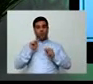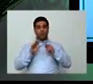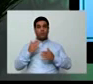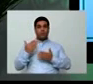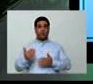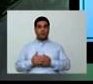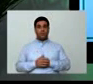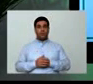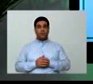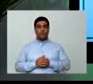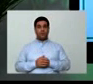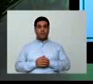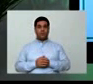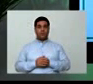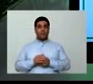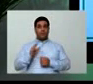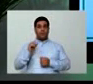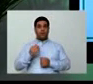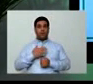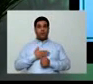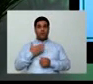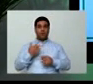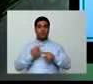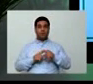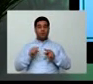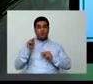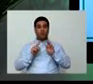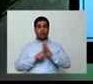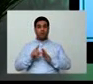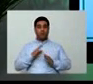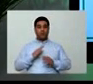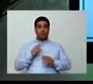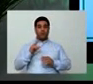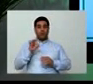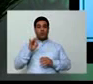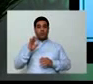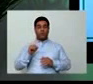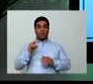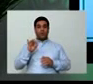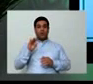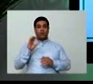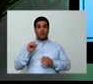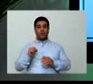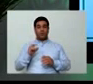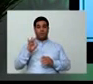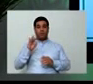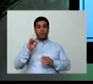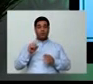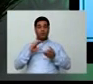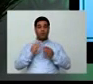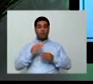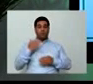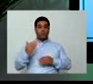Marhamat. Va men demak darsni boshladim. Demak, biosfera darajasi. Biosfera darajasi